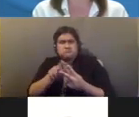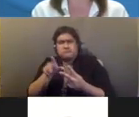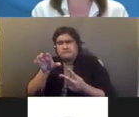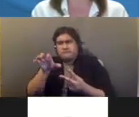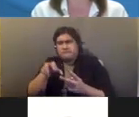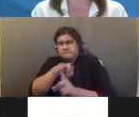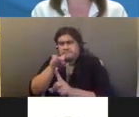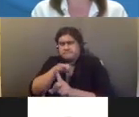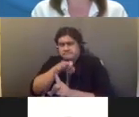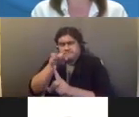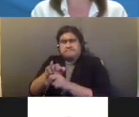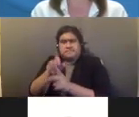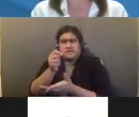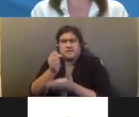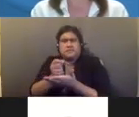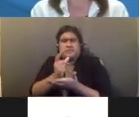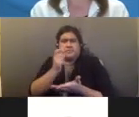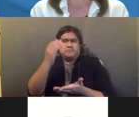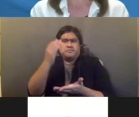be accessible for you.